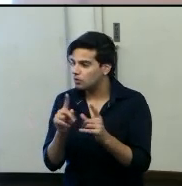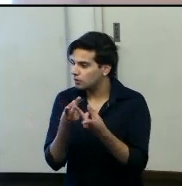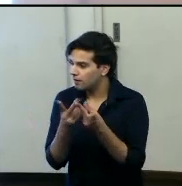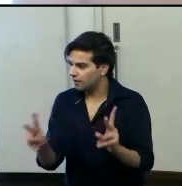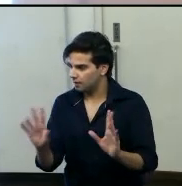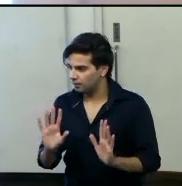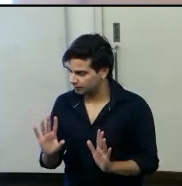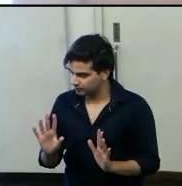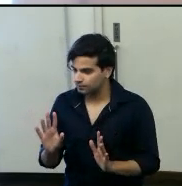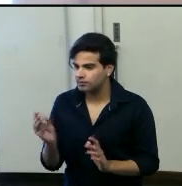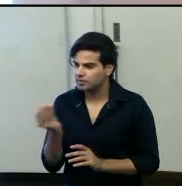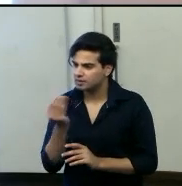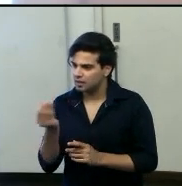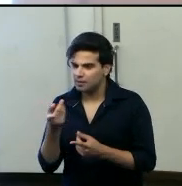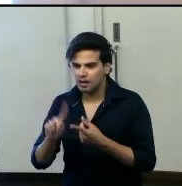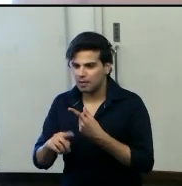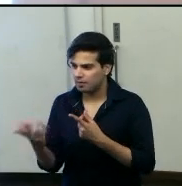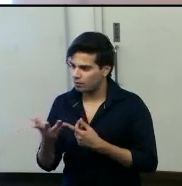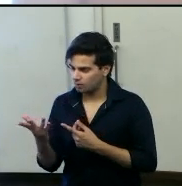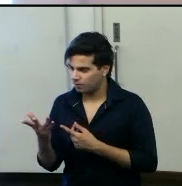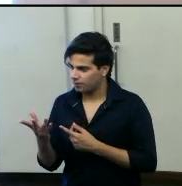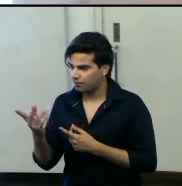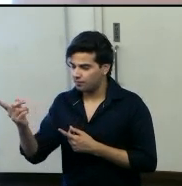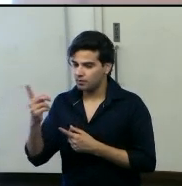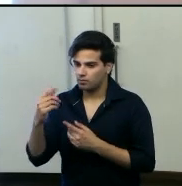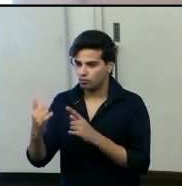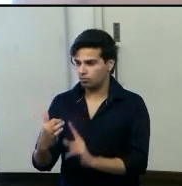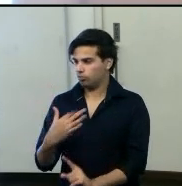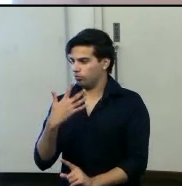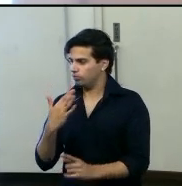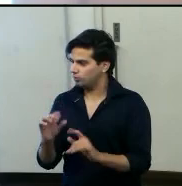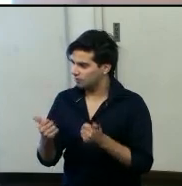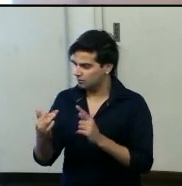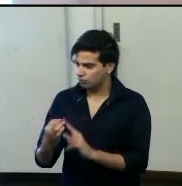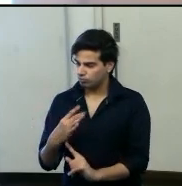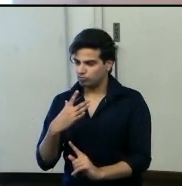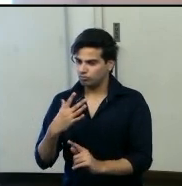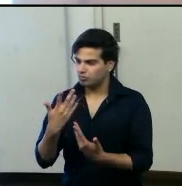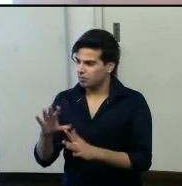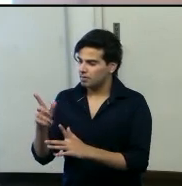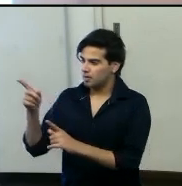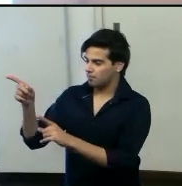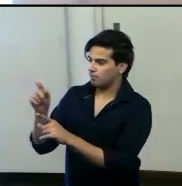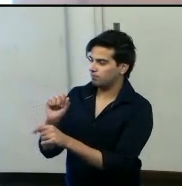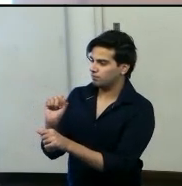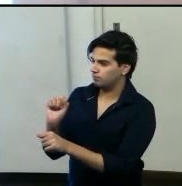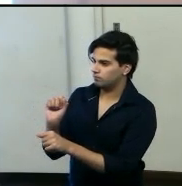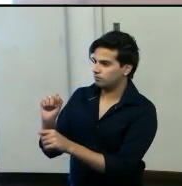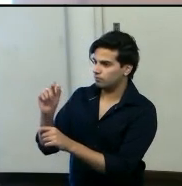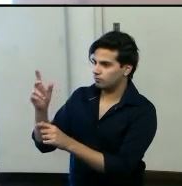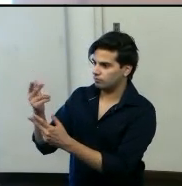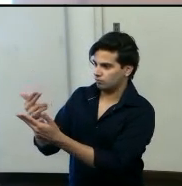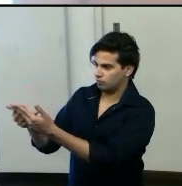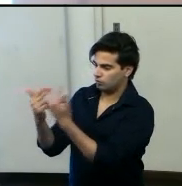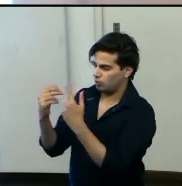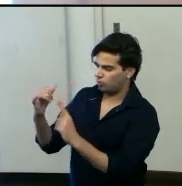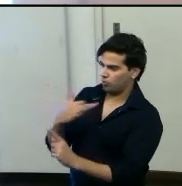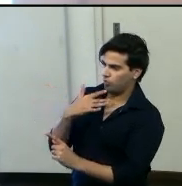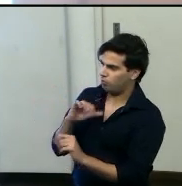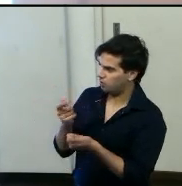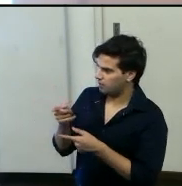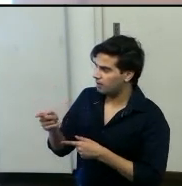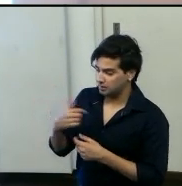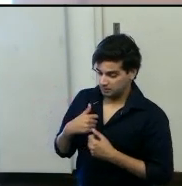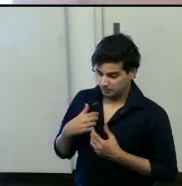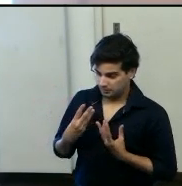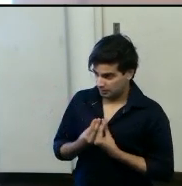most of the things, sometimes what happens is you get influenced by something which you have heard. So for